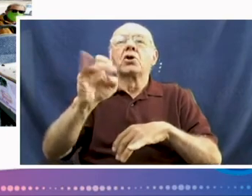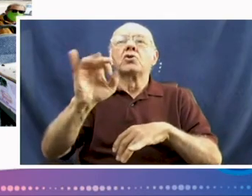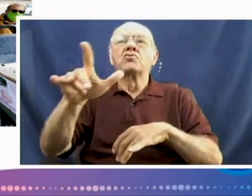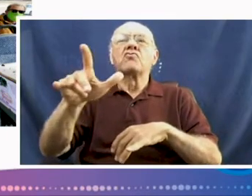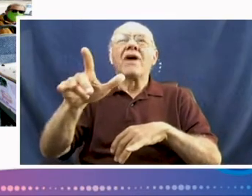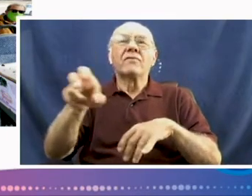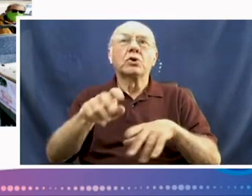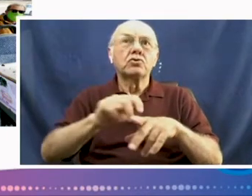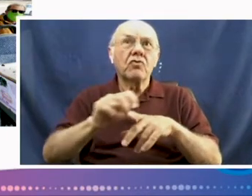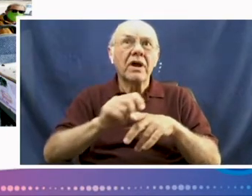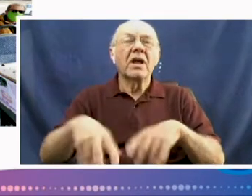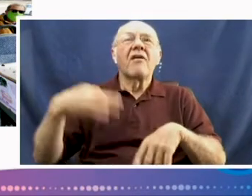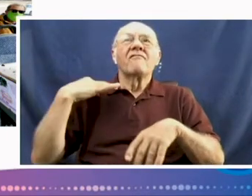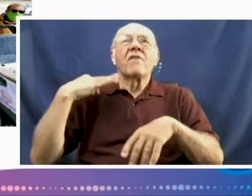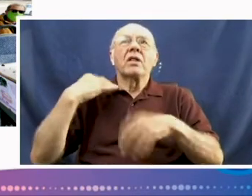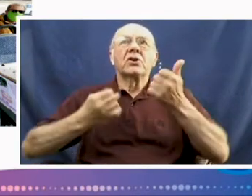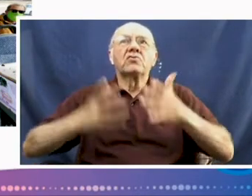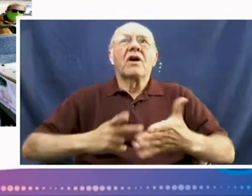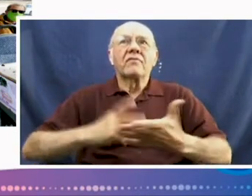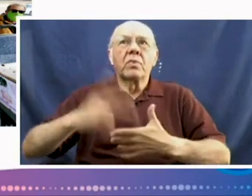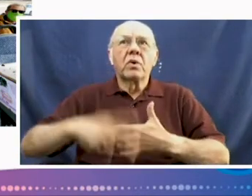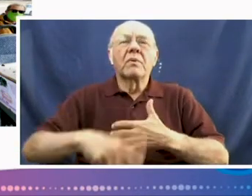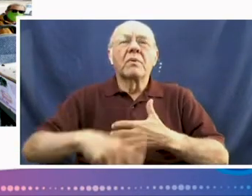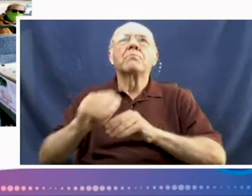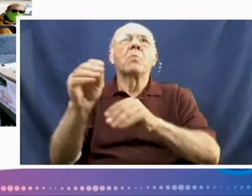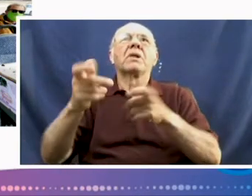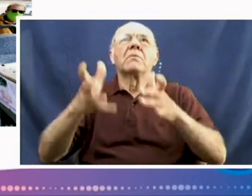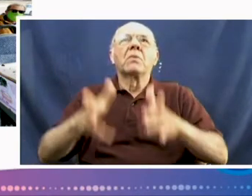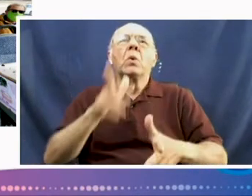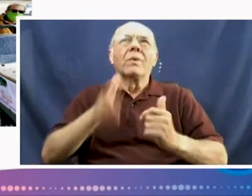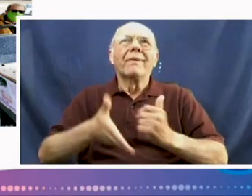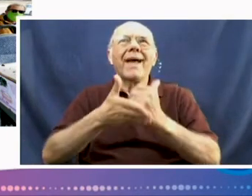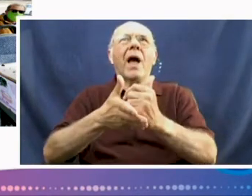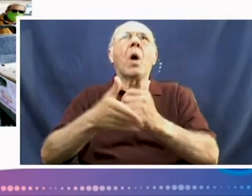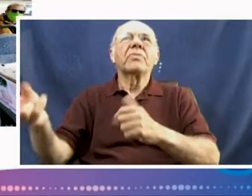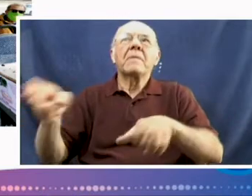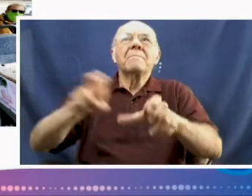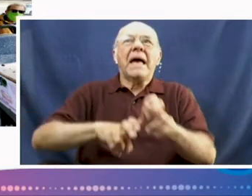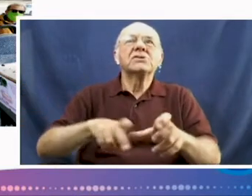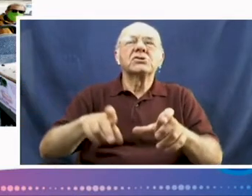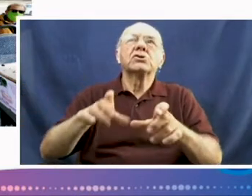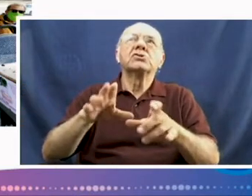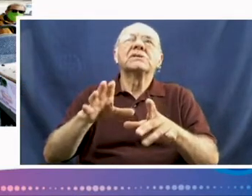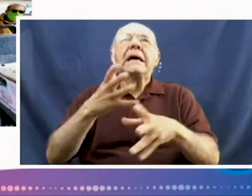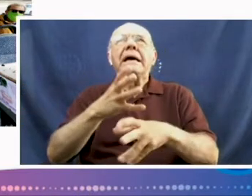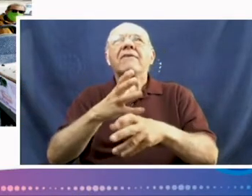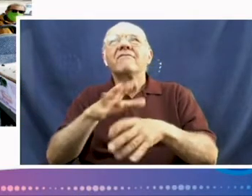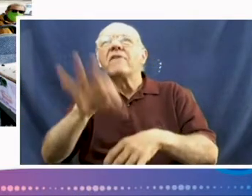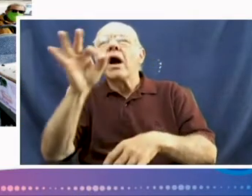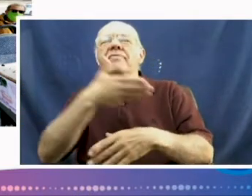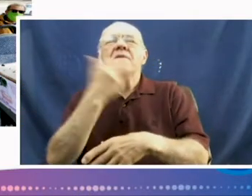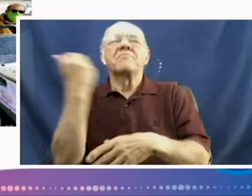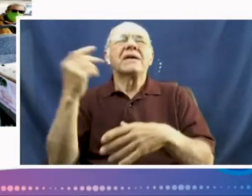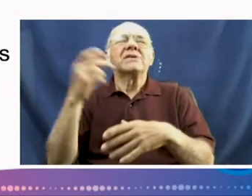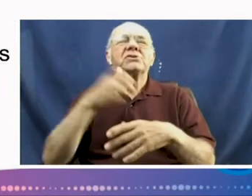driver programs, and mobility managers that help passengers secure the best transportation option for them.